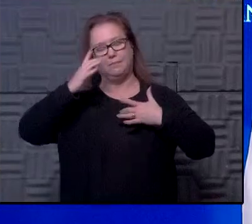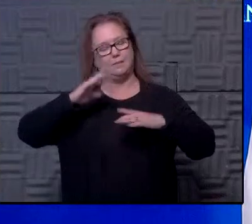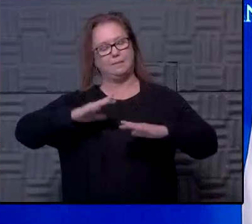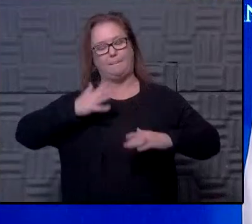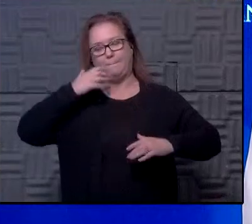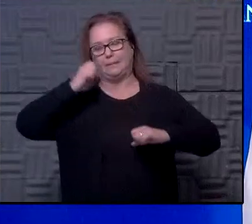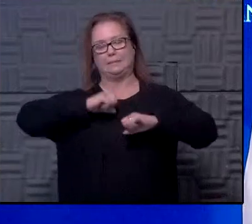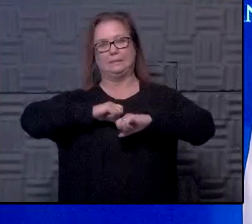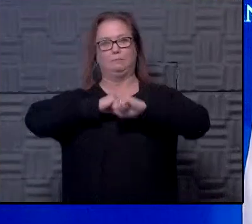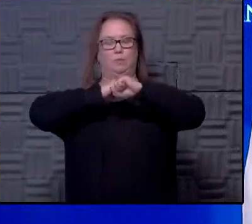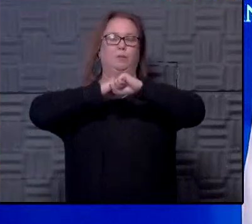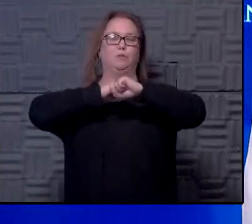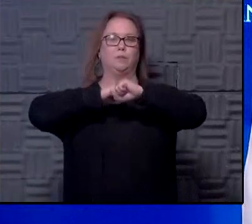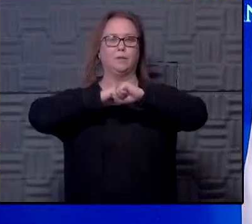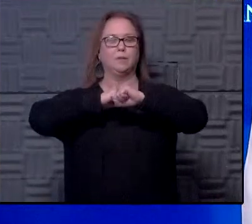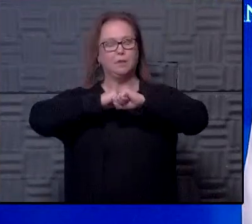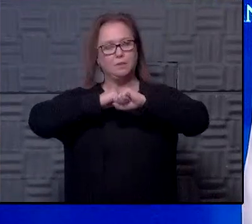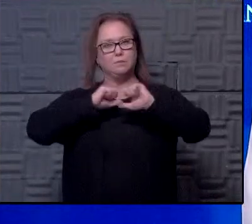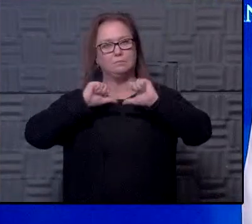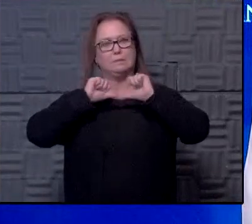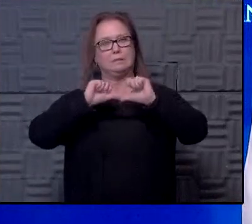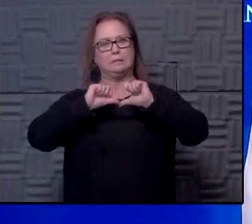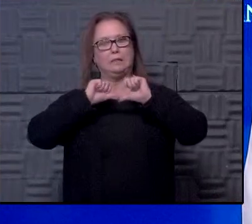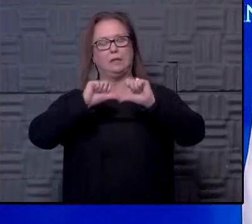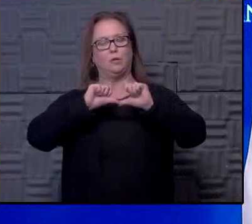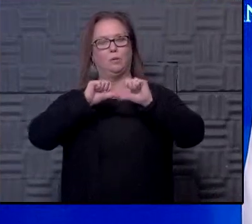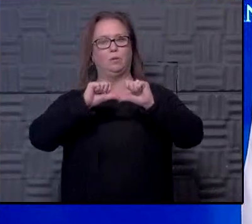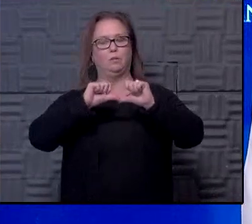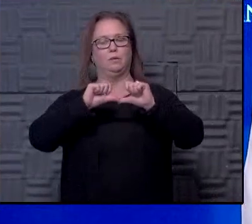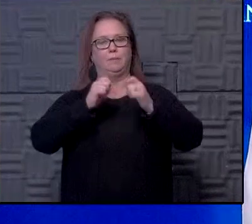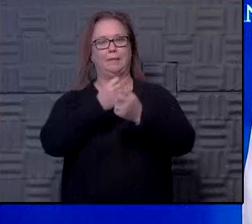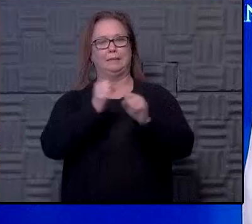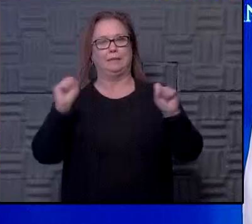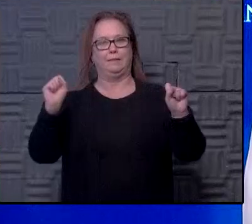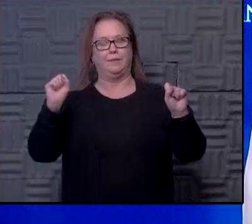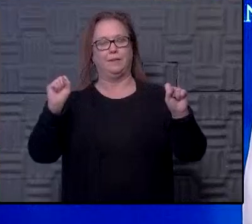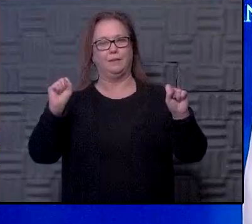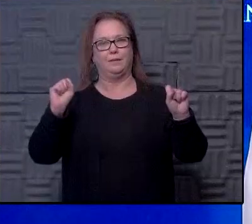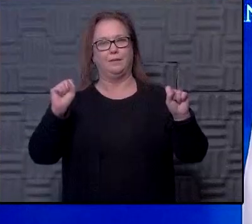defense. And it's what's going to keep us safe this holiday season. We'll be